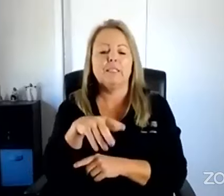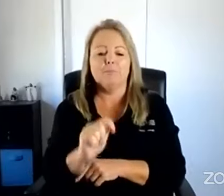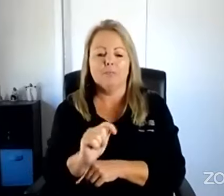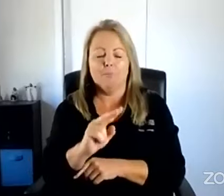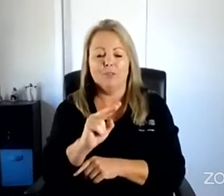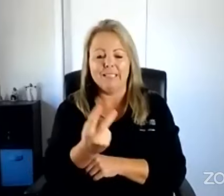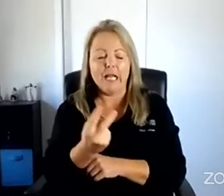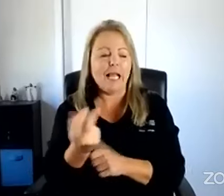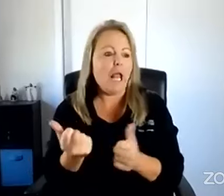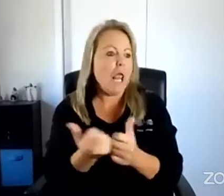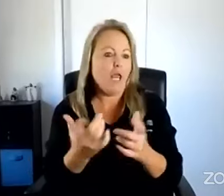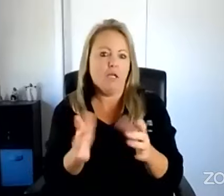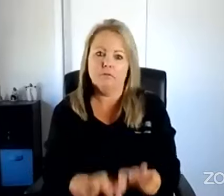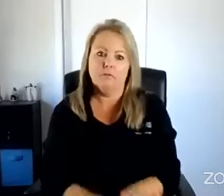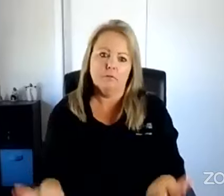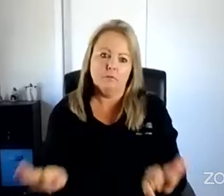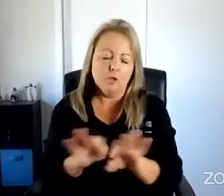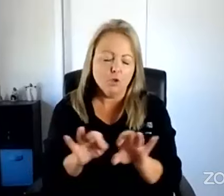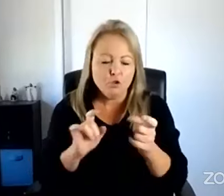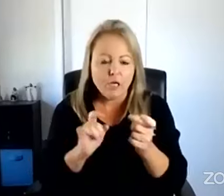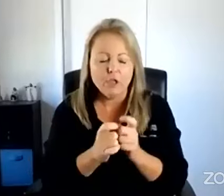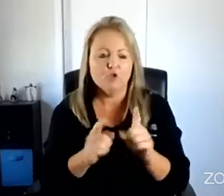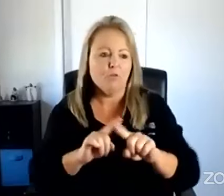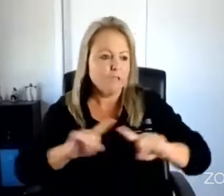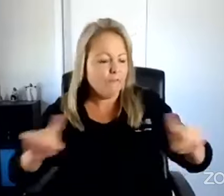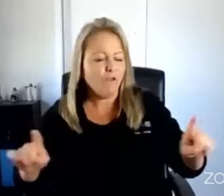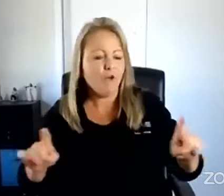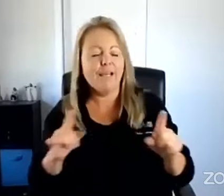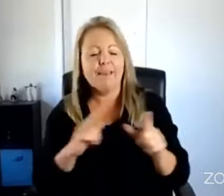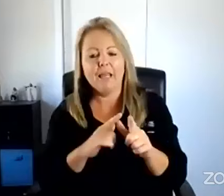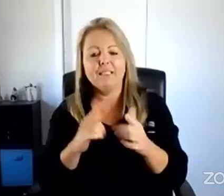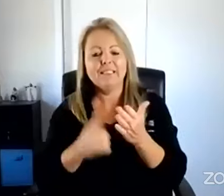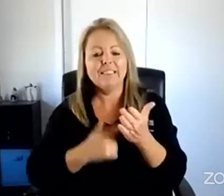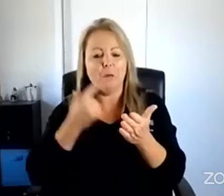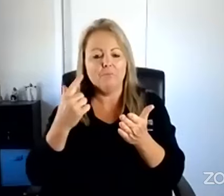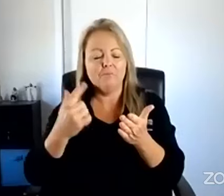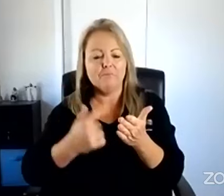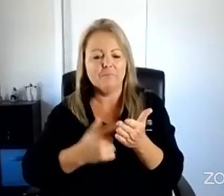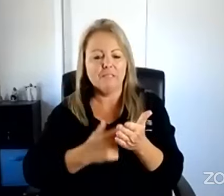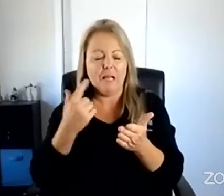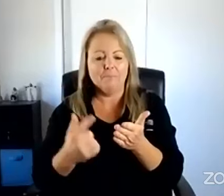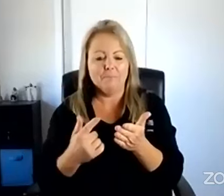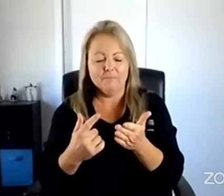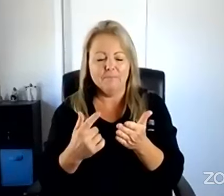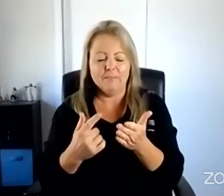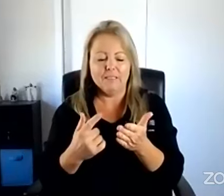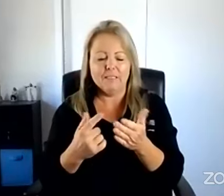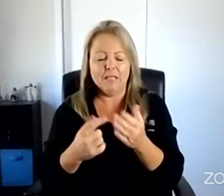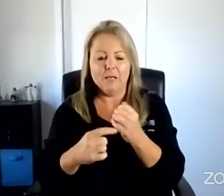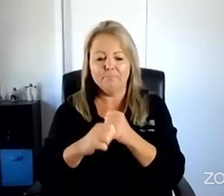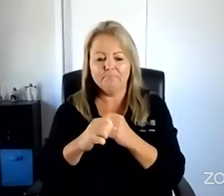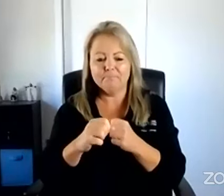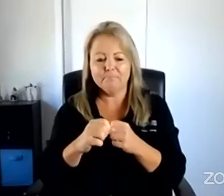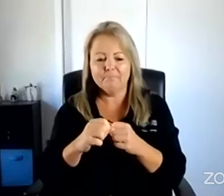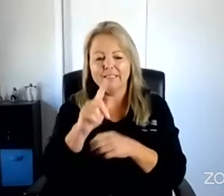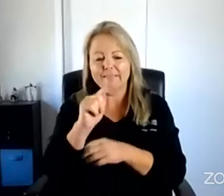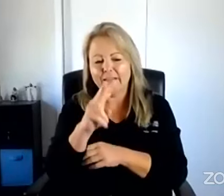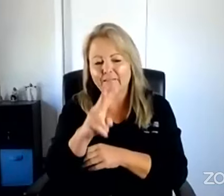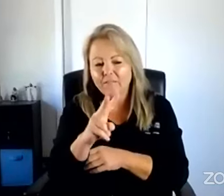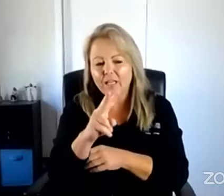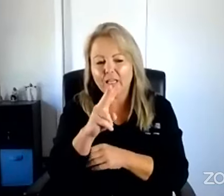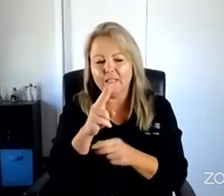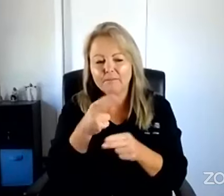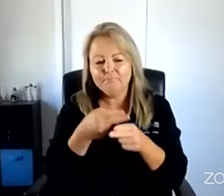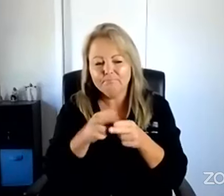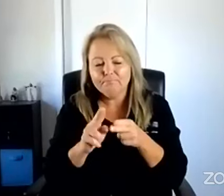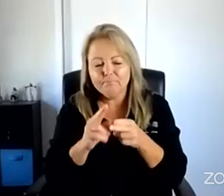release would be shared with partners, and there would be periodic media briefings with the collaborative relating to